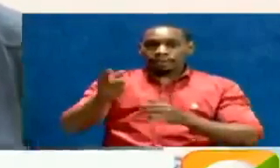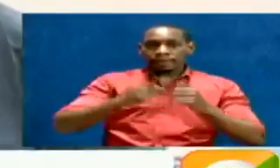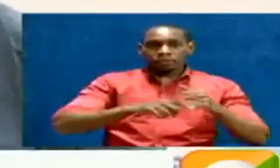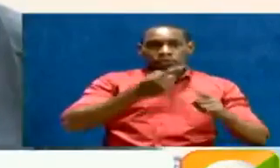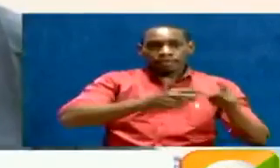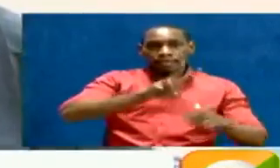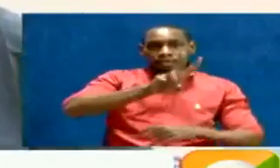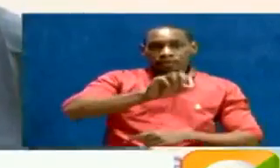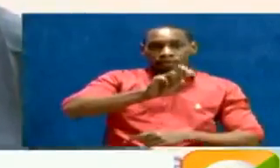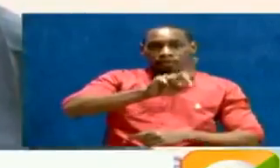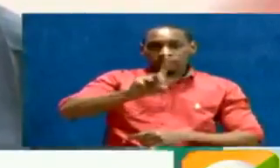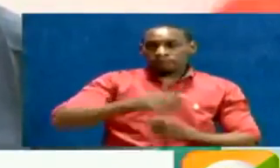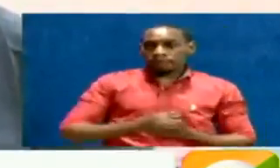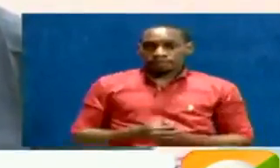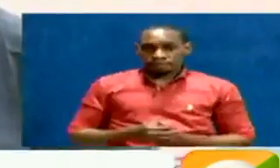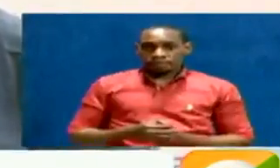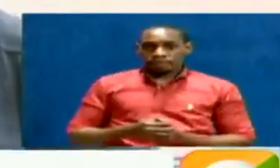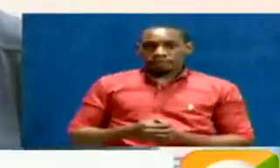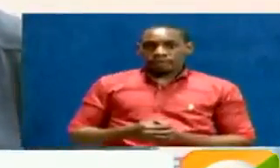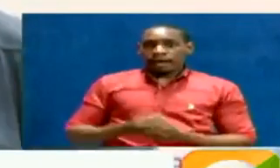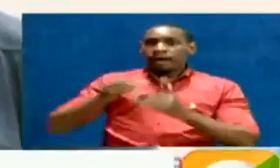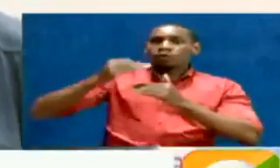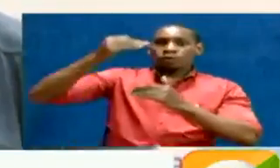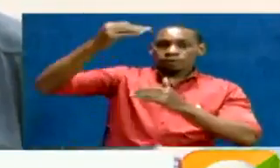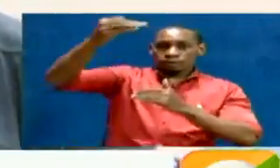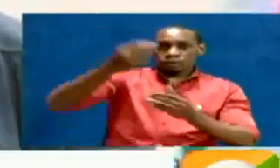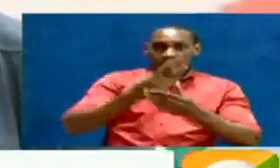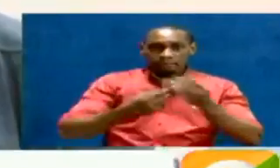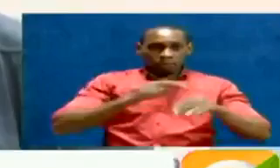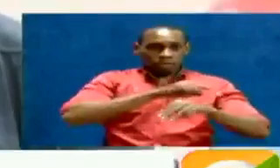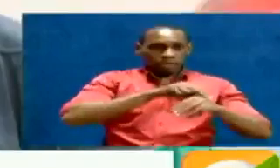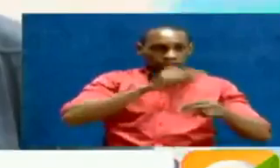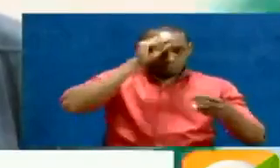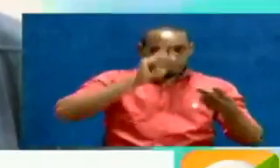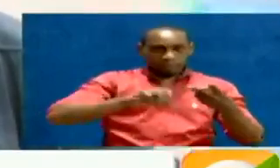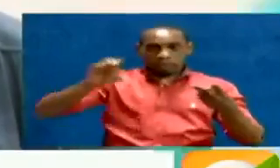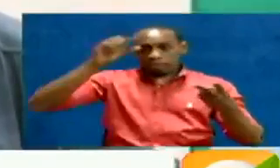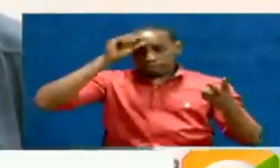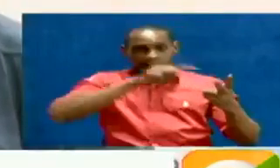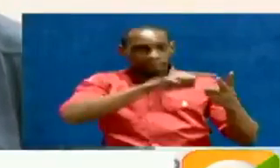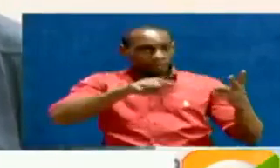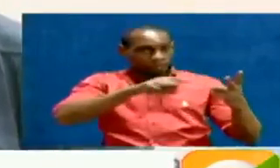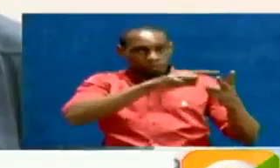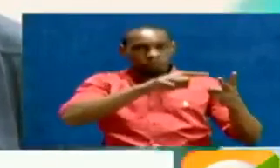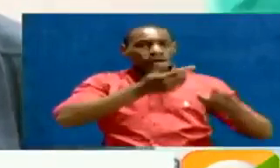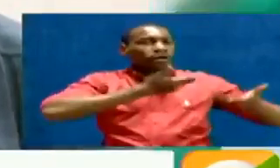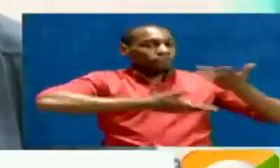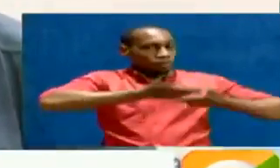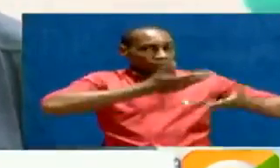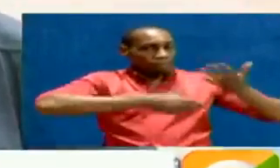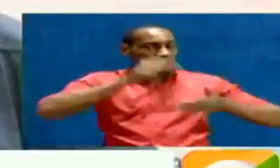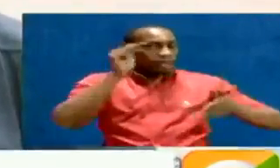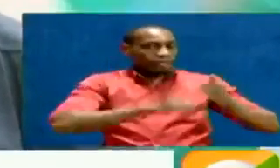2021. In the long run, both the national government and the county governments should have a candid